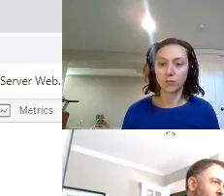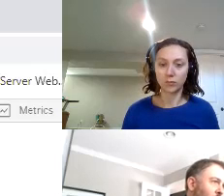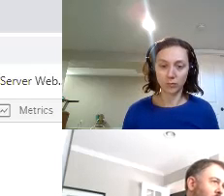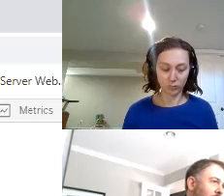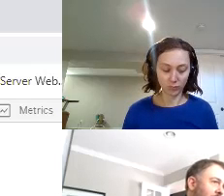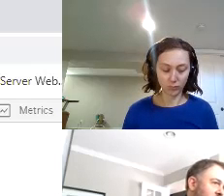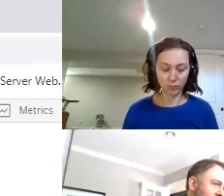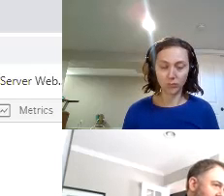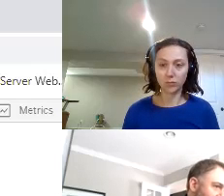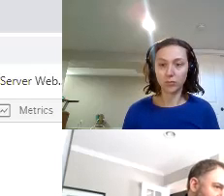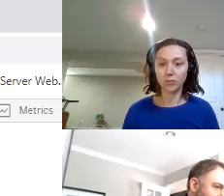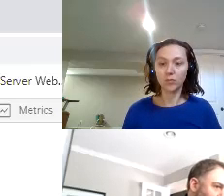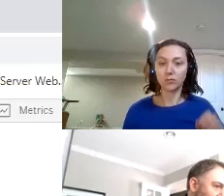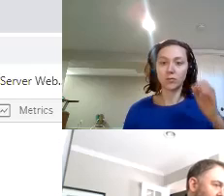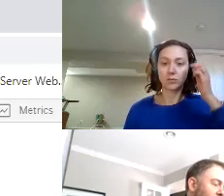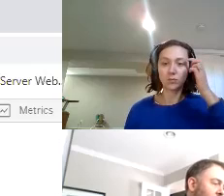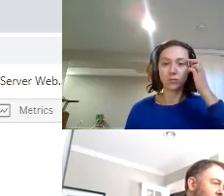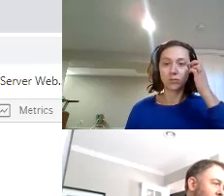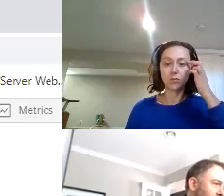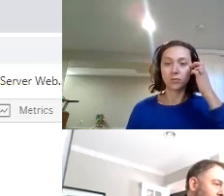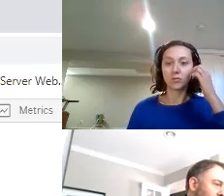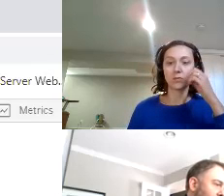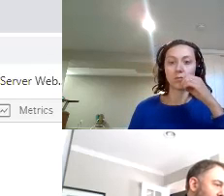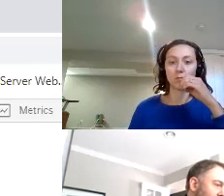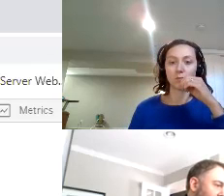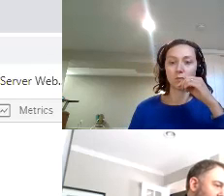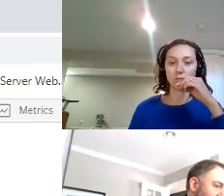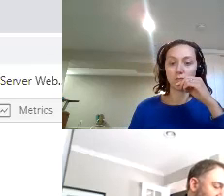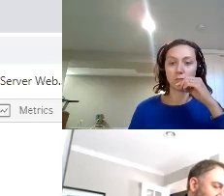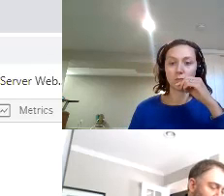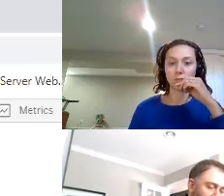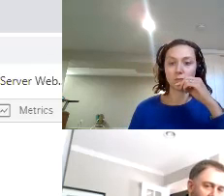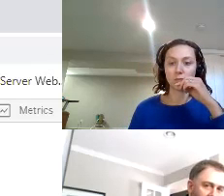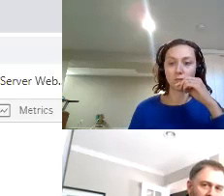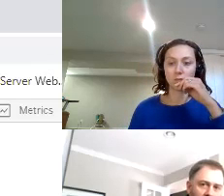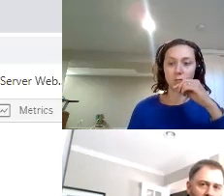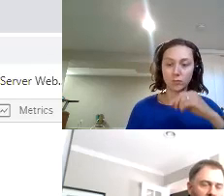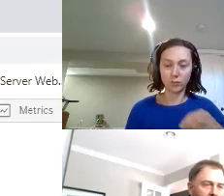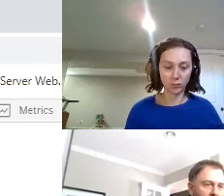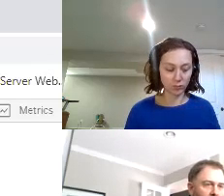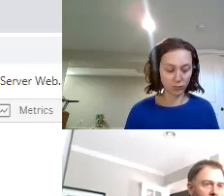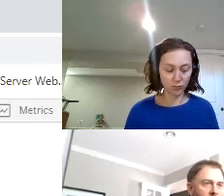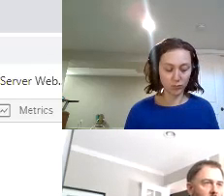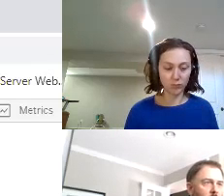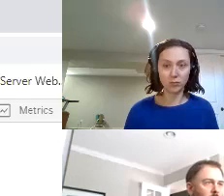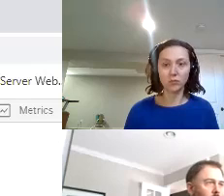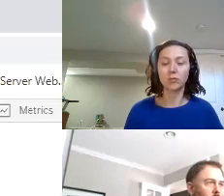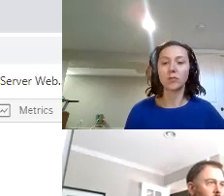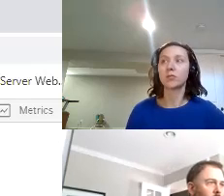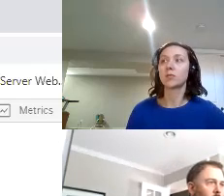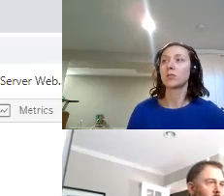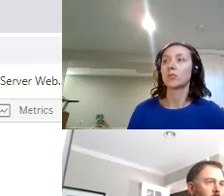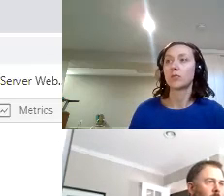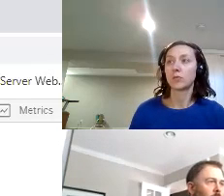where can I access this dashboard, and sort of constantly being inundated with those questions. So.